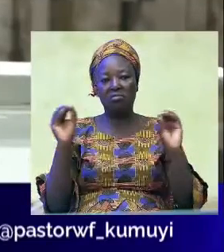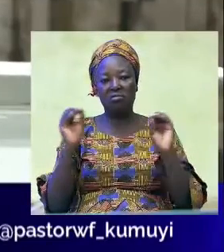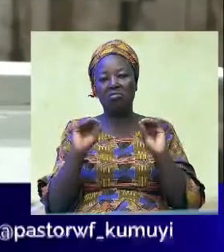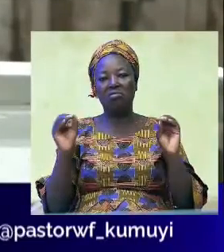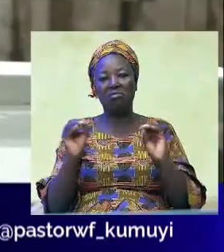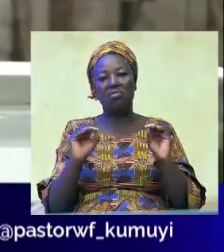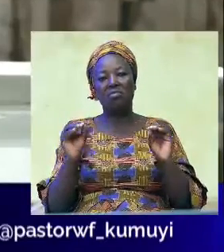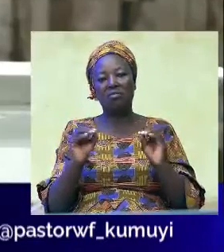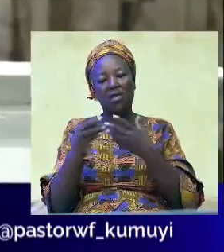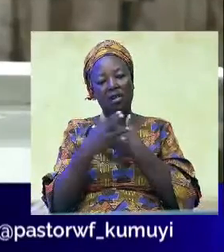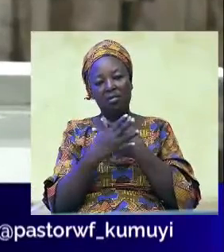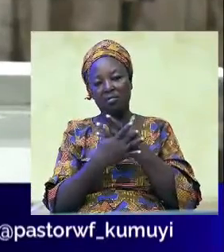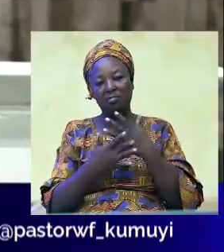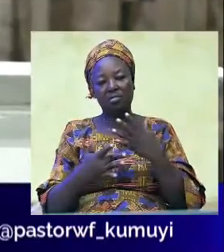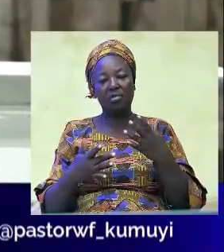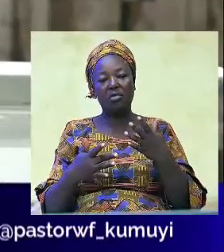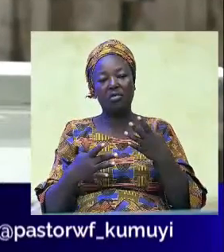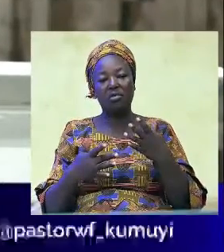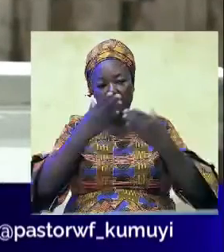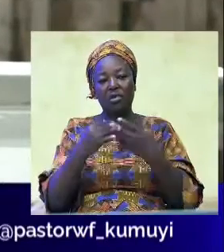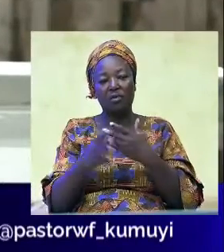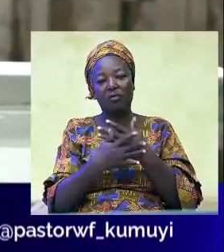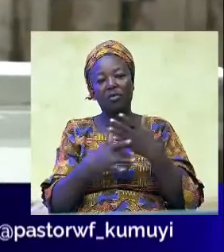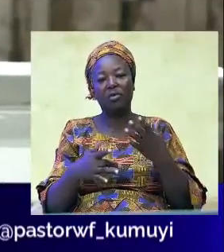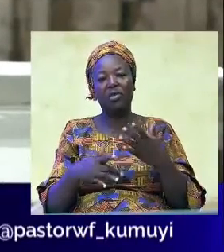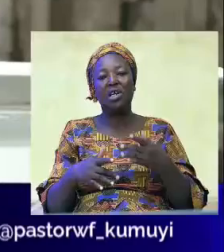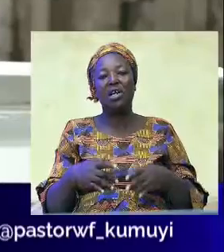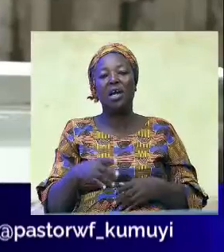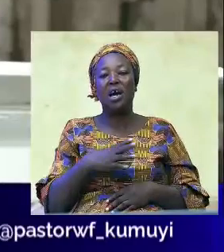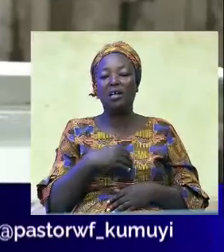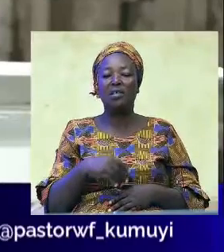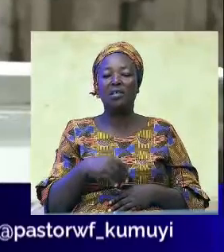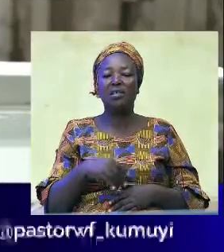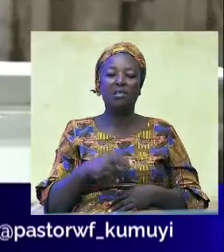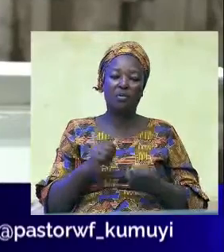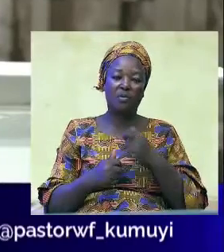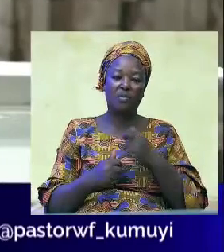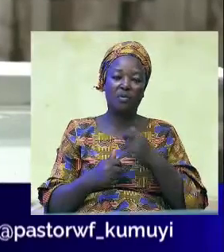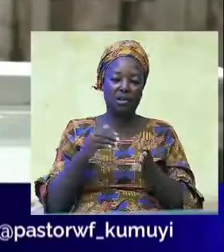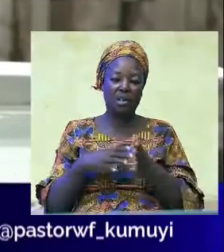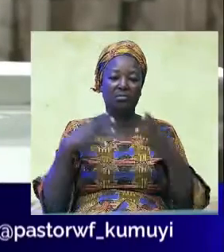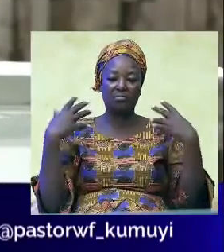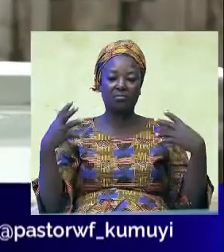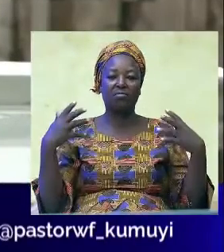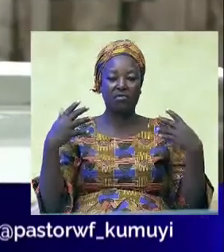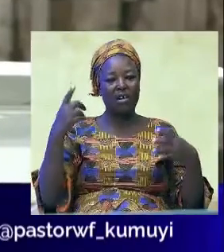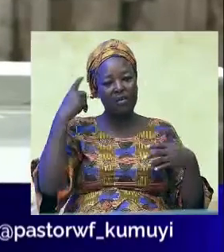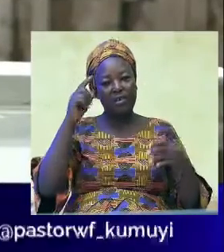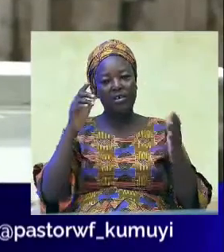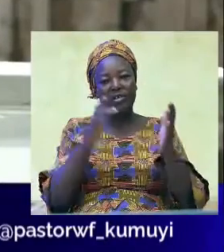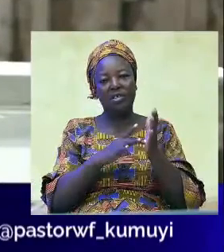cleared up. No more vomiting of blood, no more ulcer. Put your hand together for